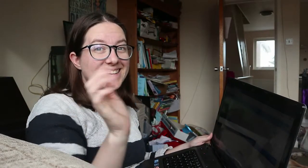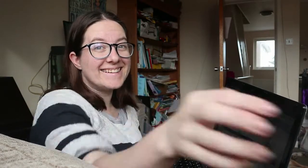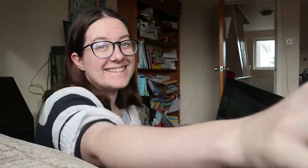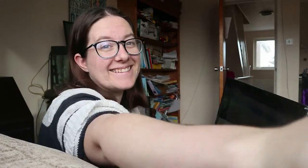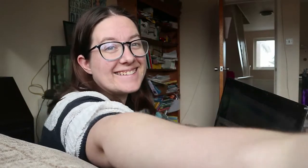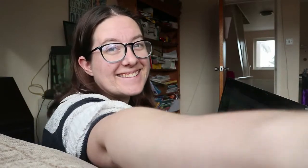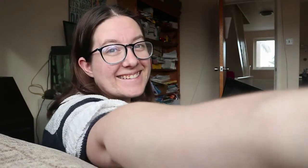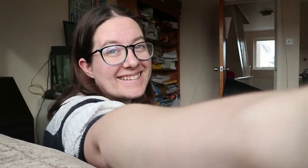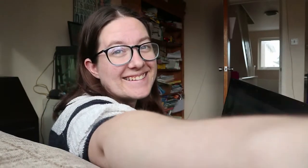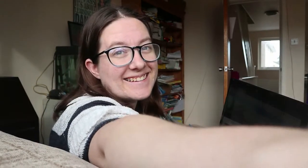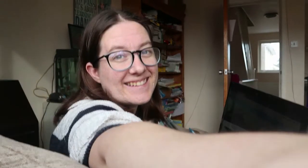Bye.